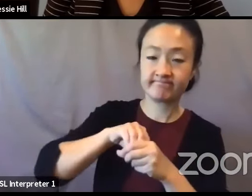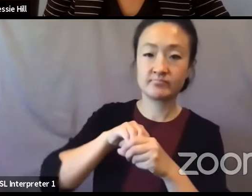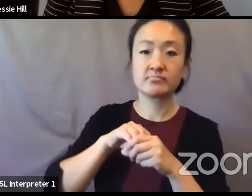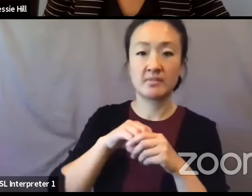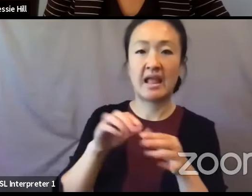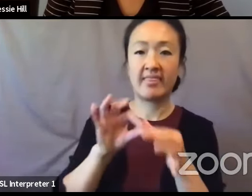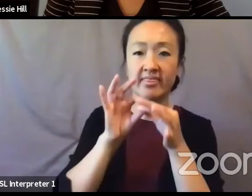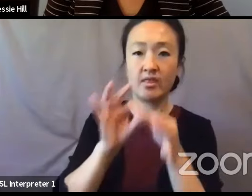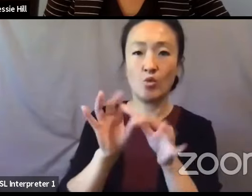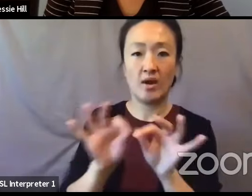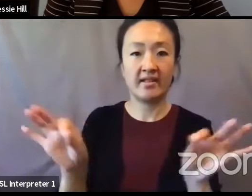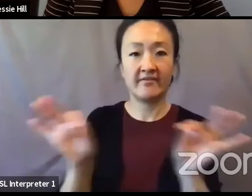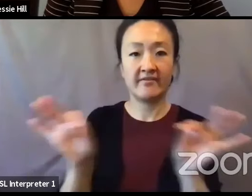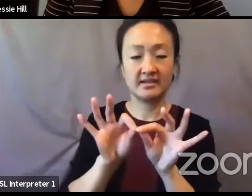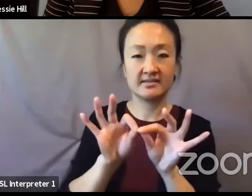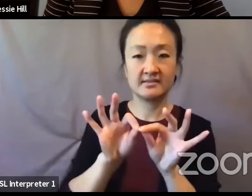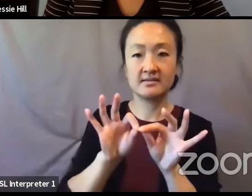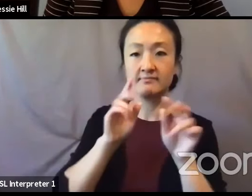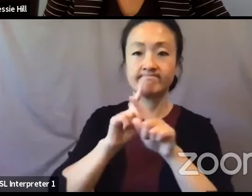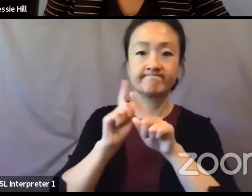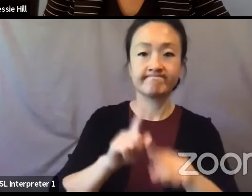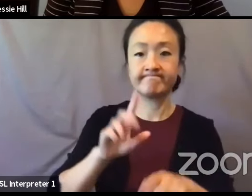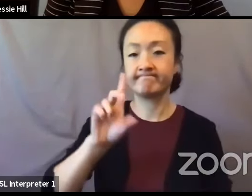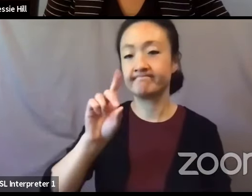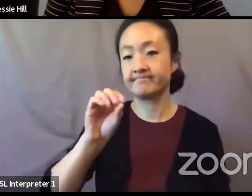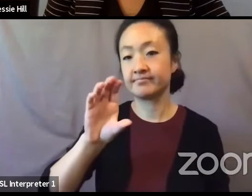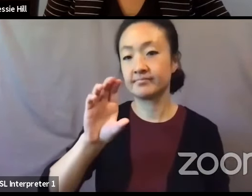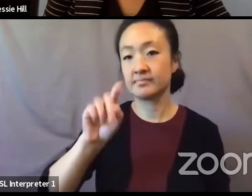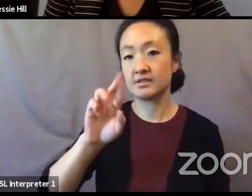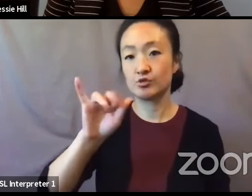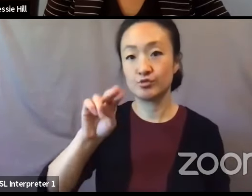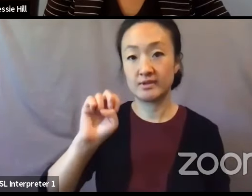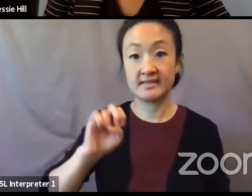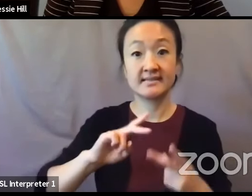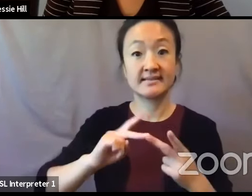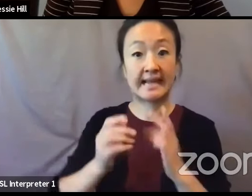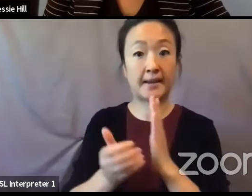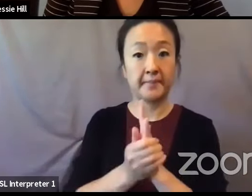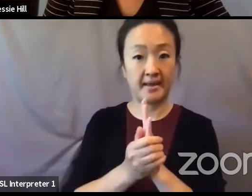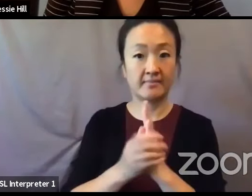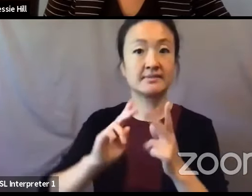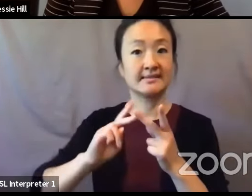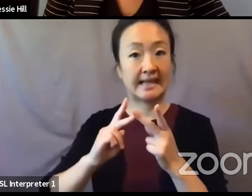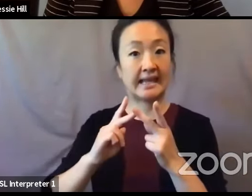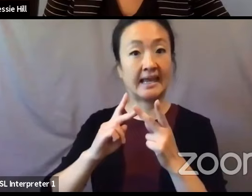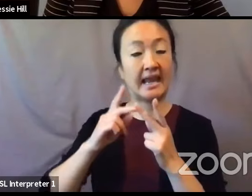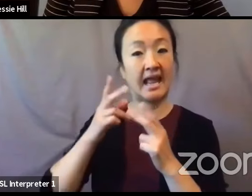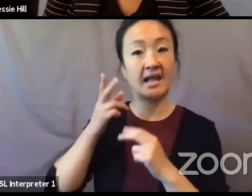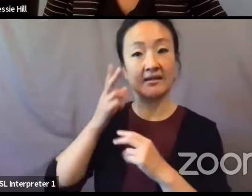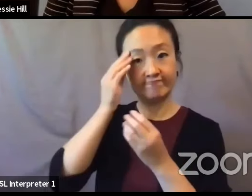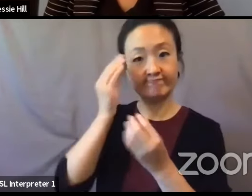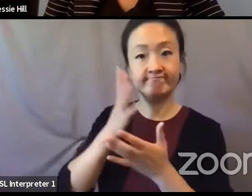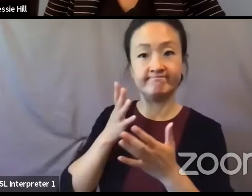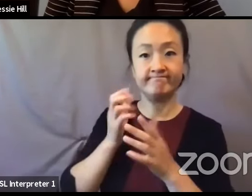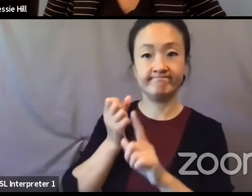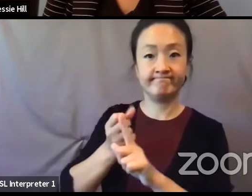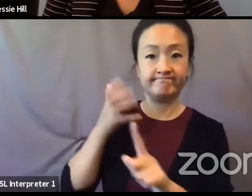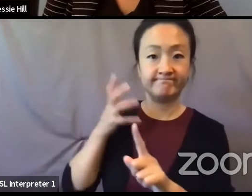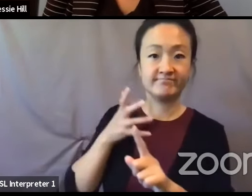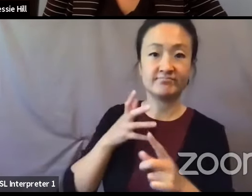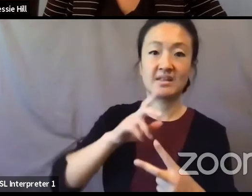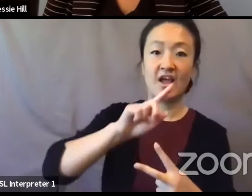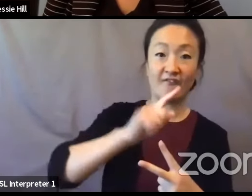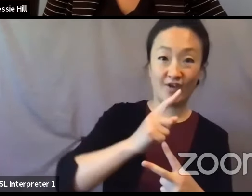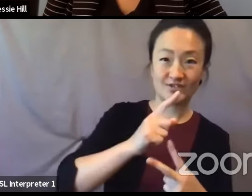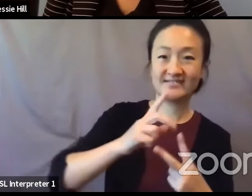So Second Amendment is second. Just as an initial historical matter, the First Amendment is first. The Second Amendment